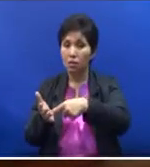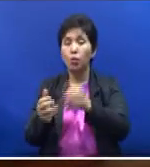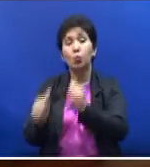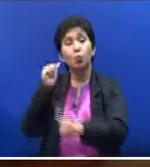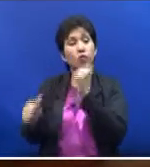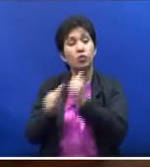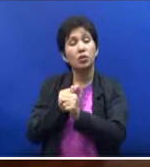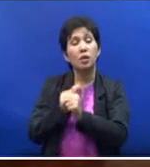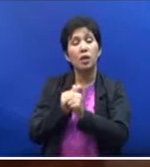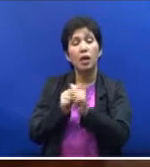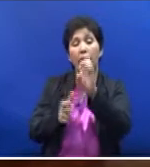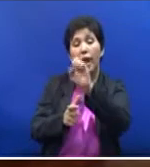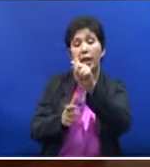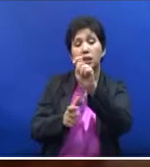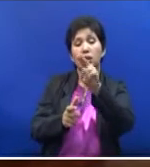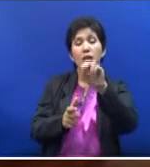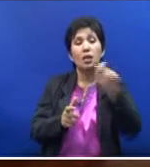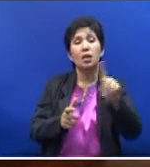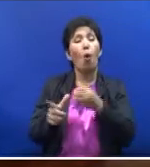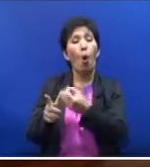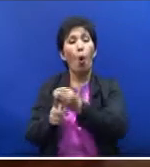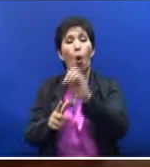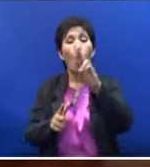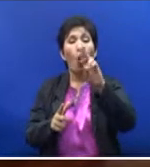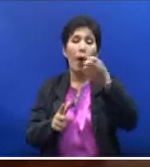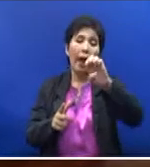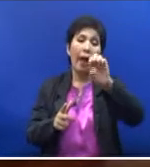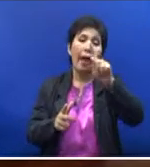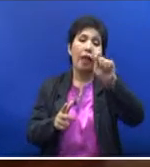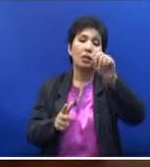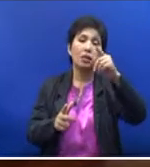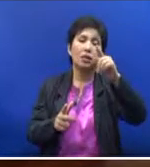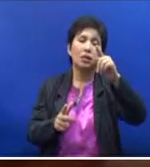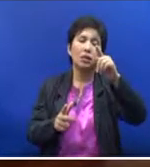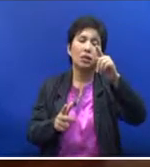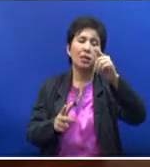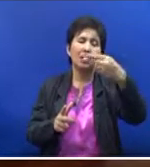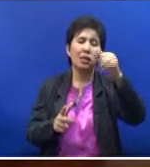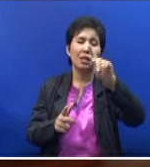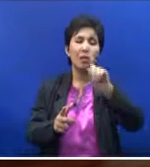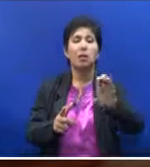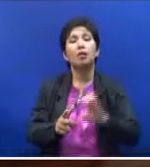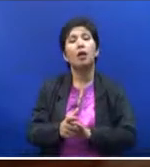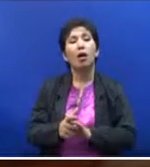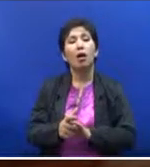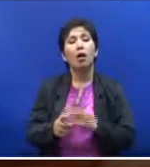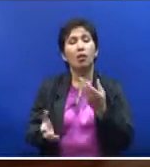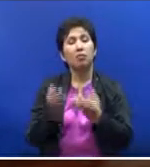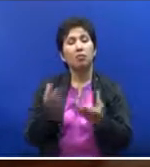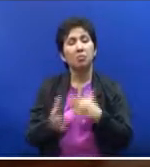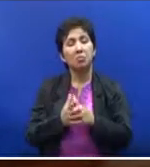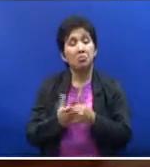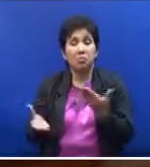to follow? Emic perspective or ethic perspective? Is it valid if you want to do